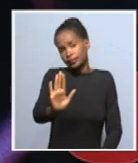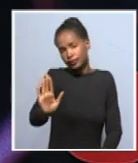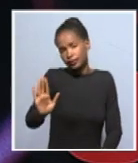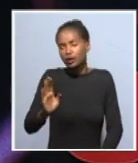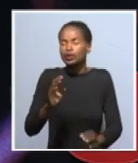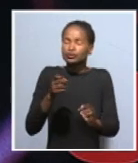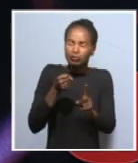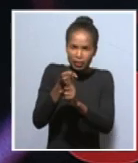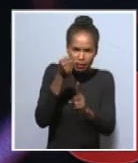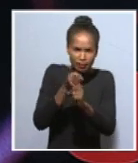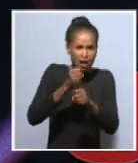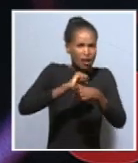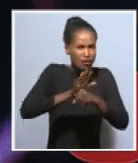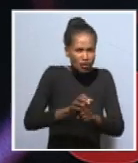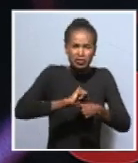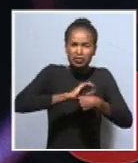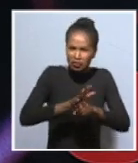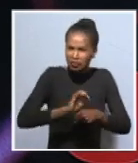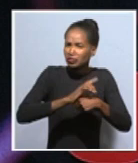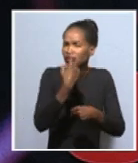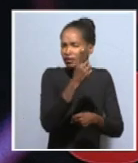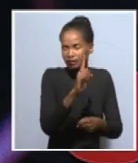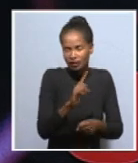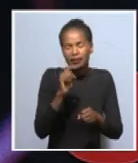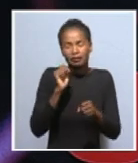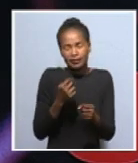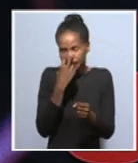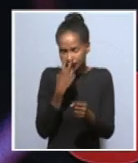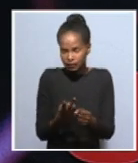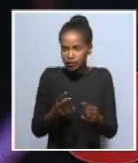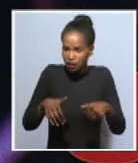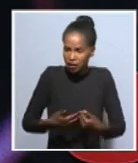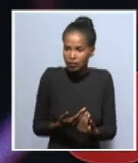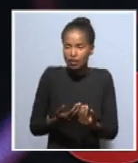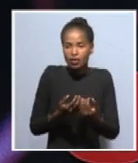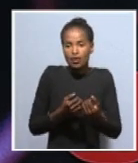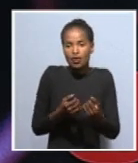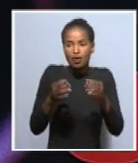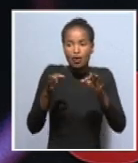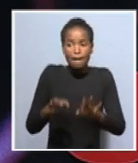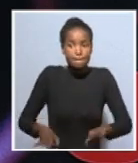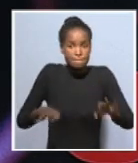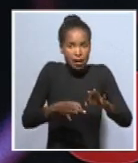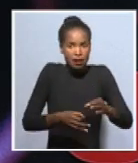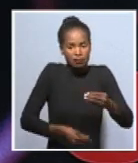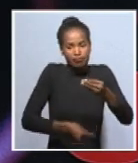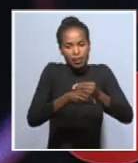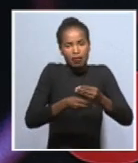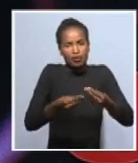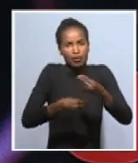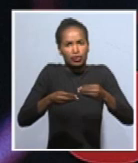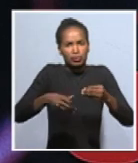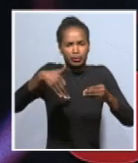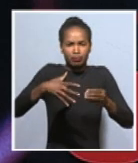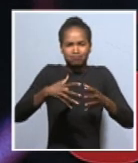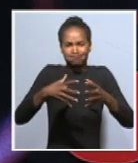try and ensure that agriculture makes its rightful contribution to the gross domestic product of this country. And that is true.